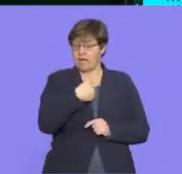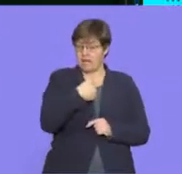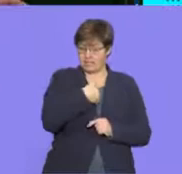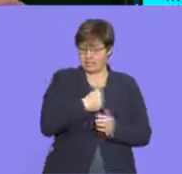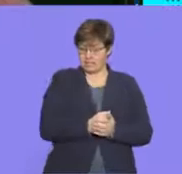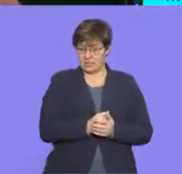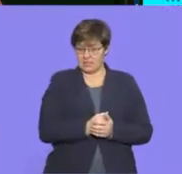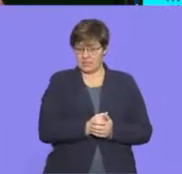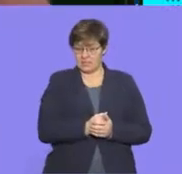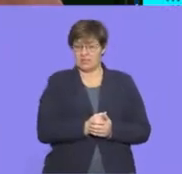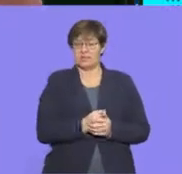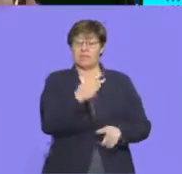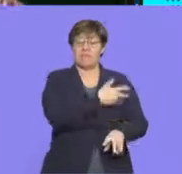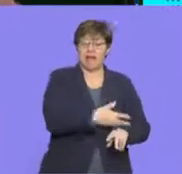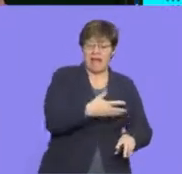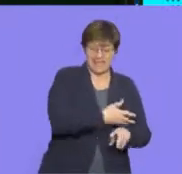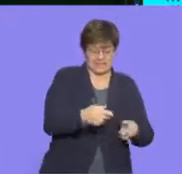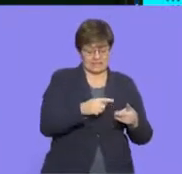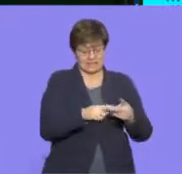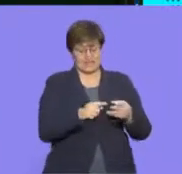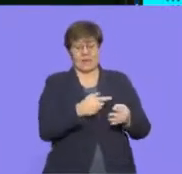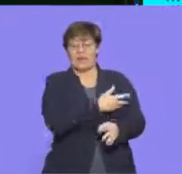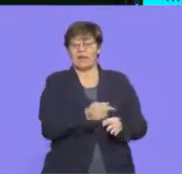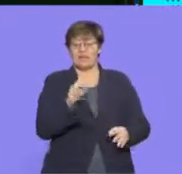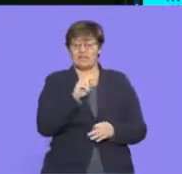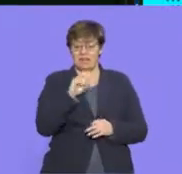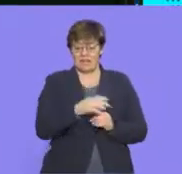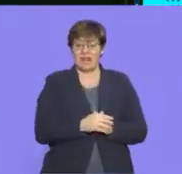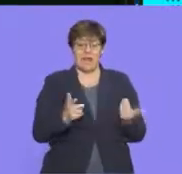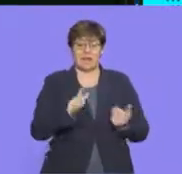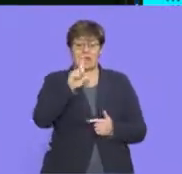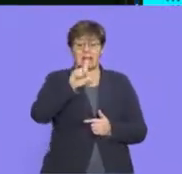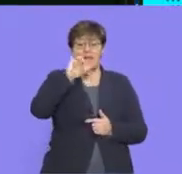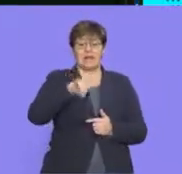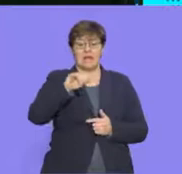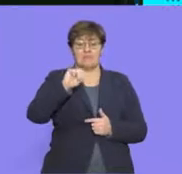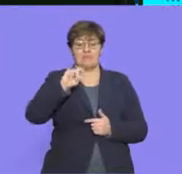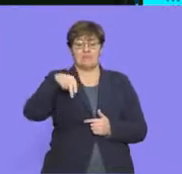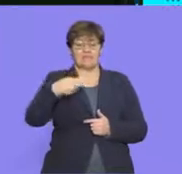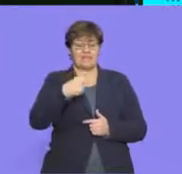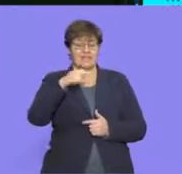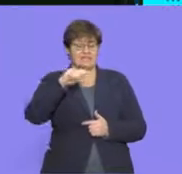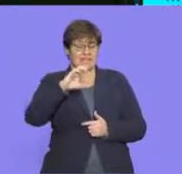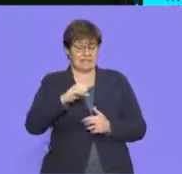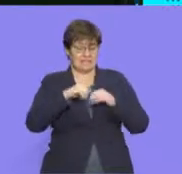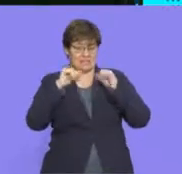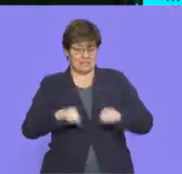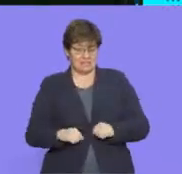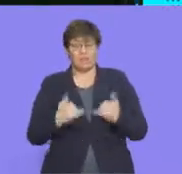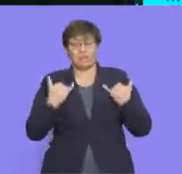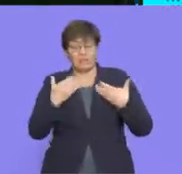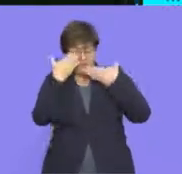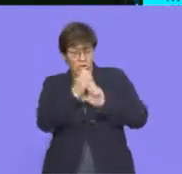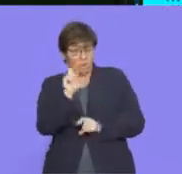heart, the blood vessels, and a new system called the lymphatic system. But today we're just going to concentrate on